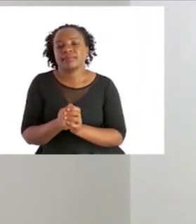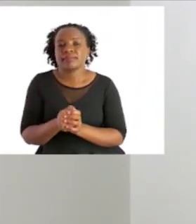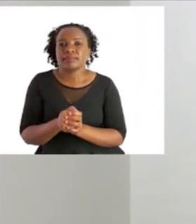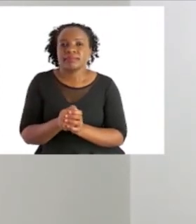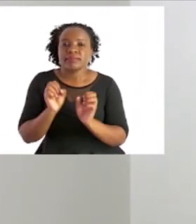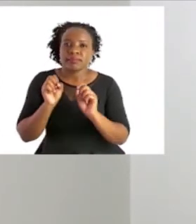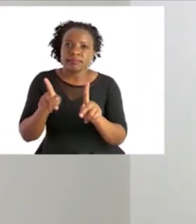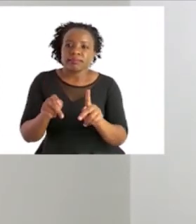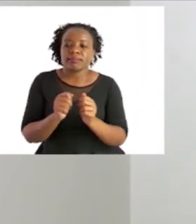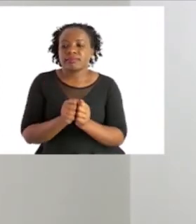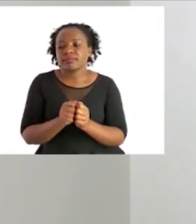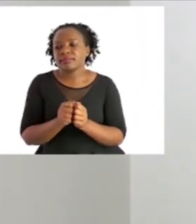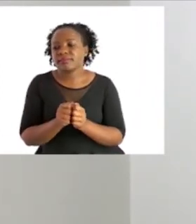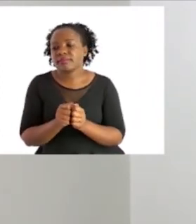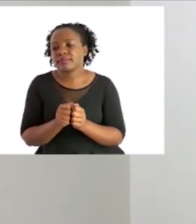Right.